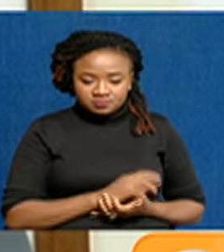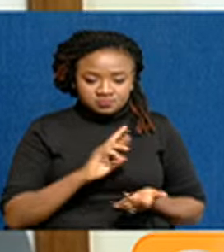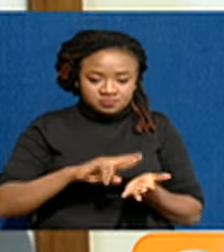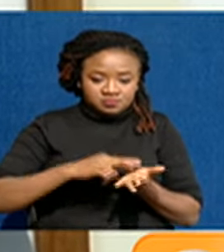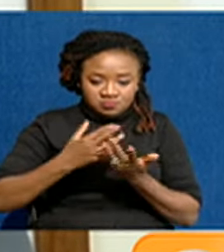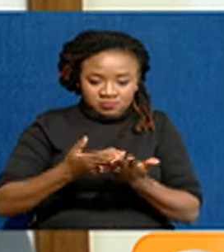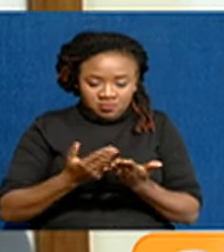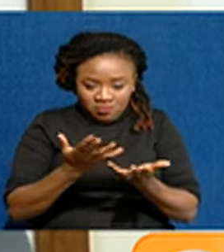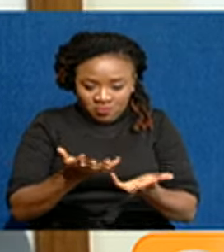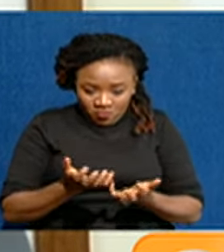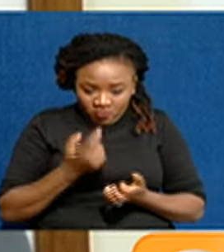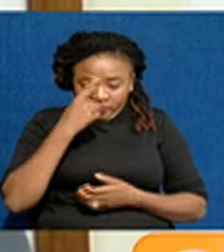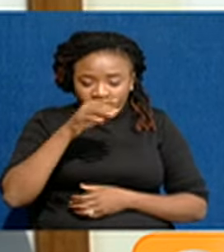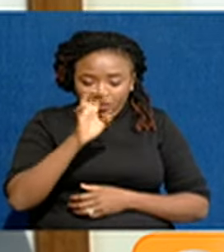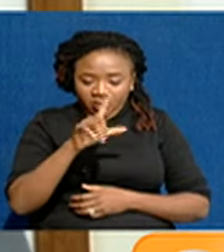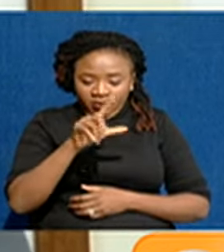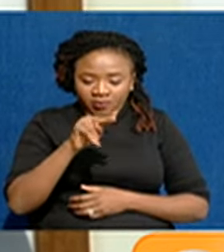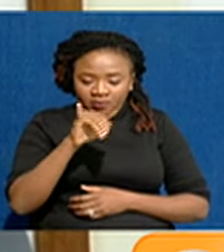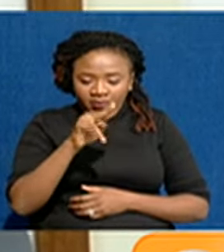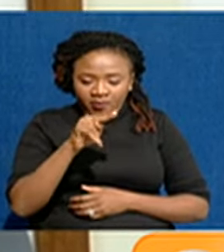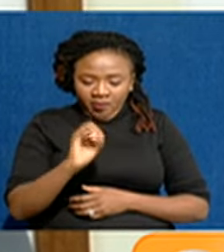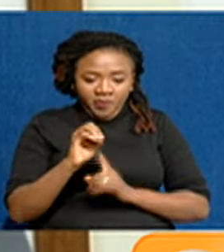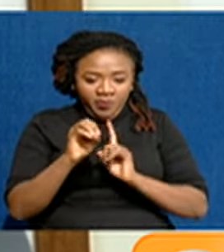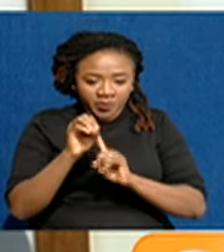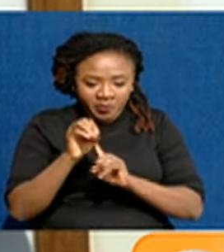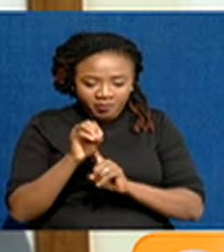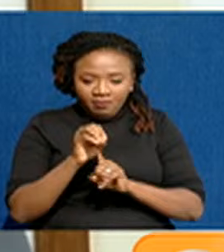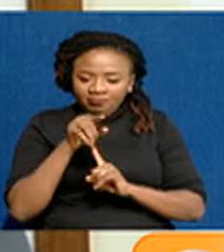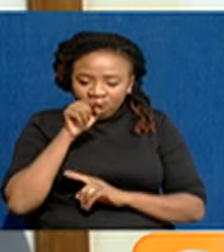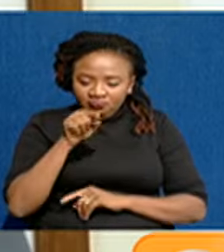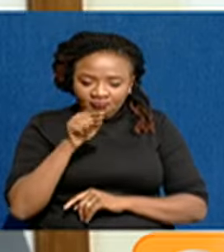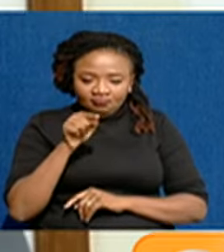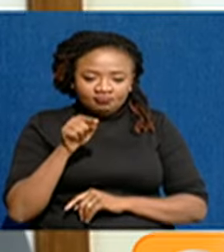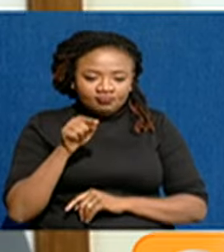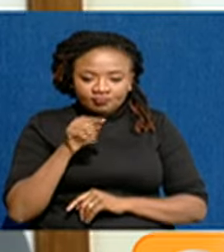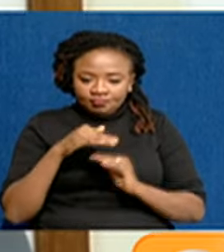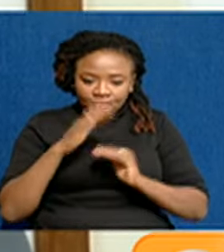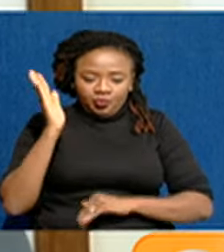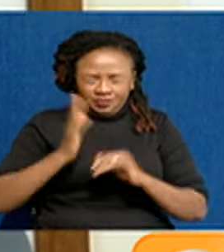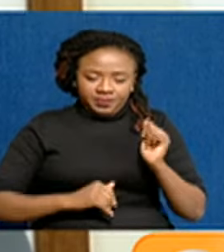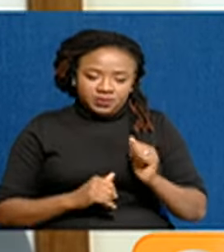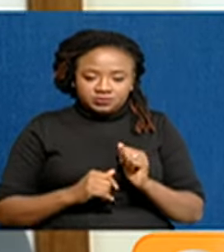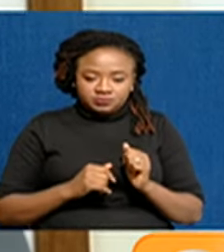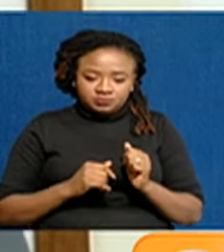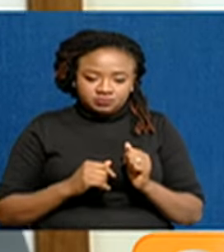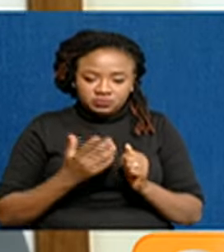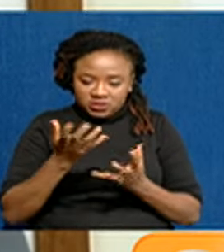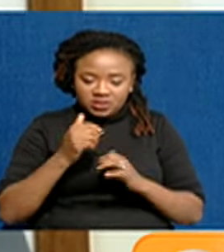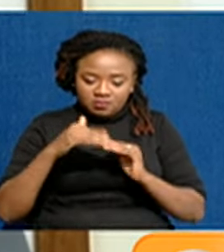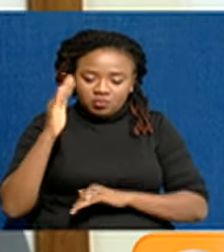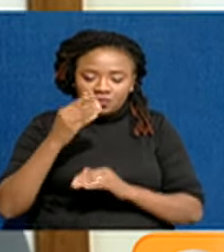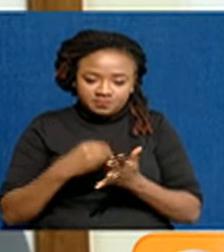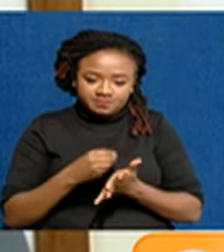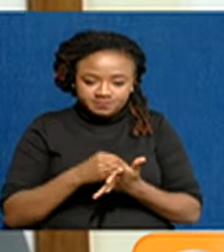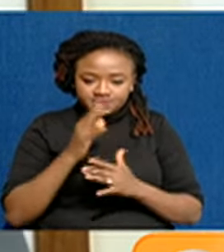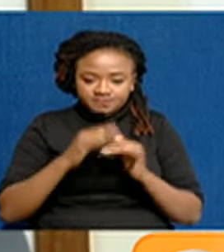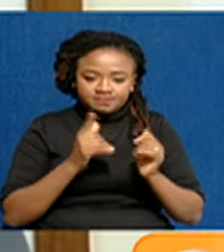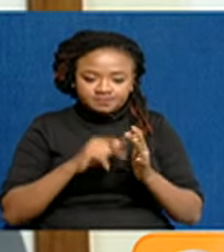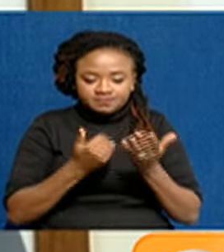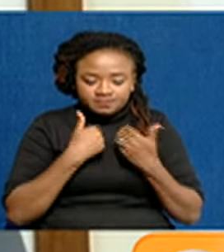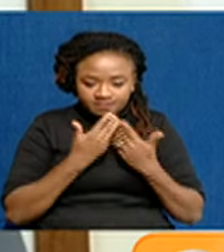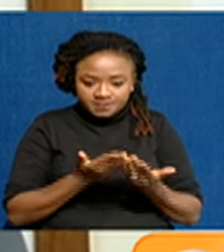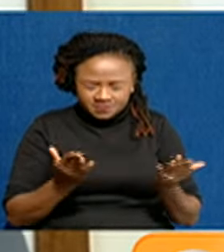president was explaining to counties, even them, they also have the emergency funds that they should also be able to reallocate or